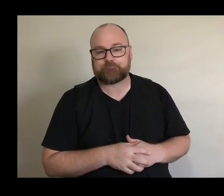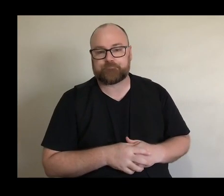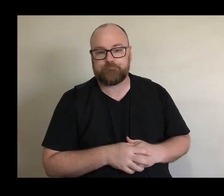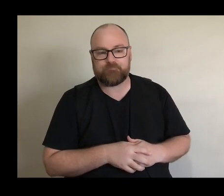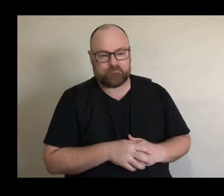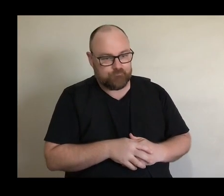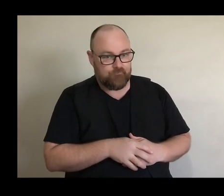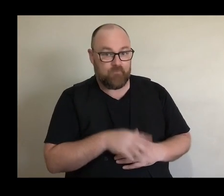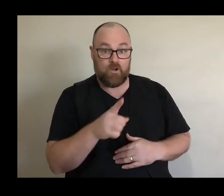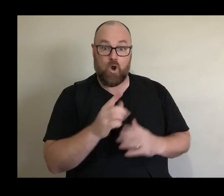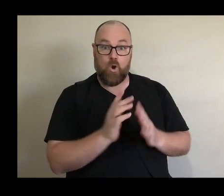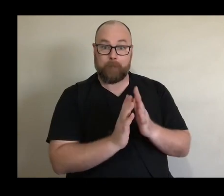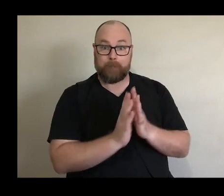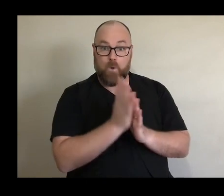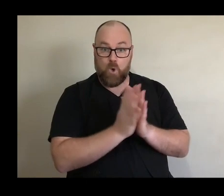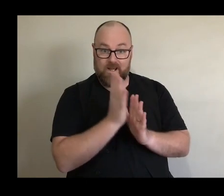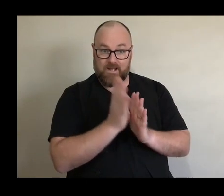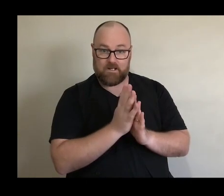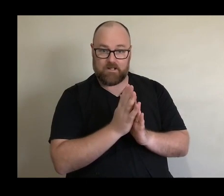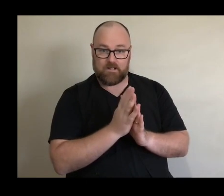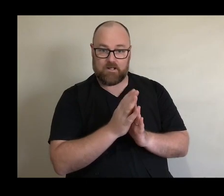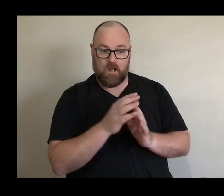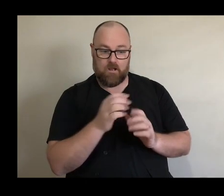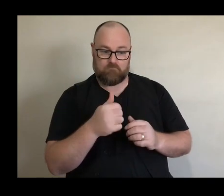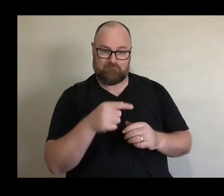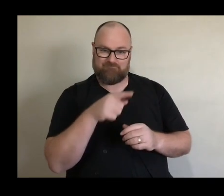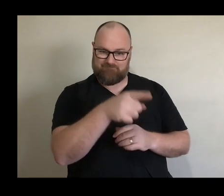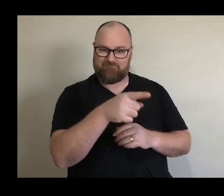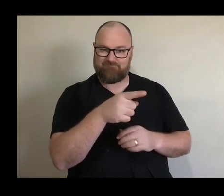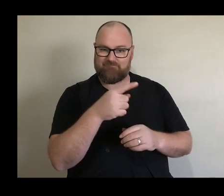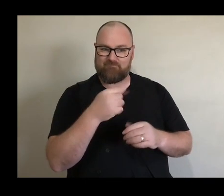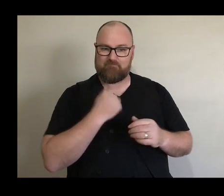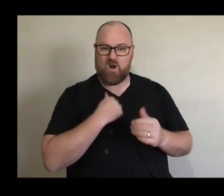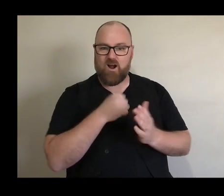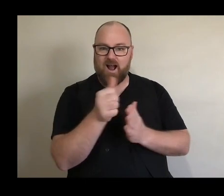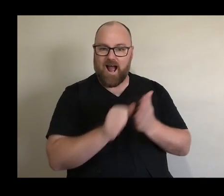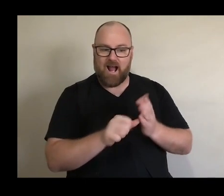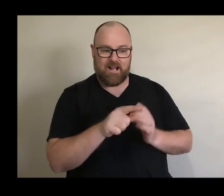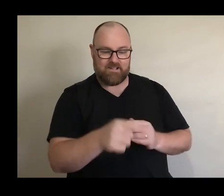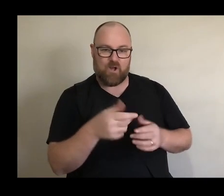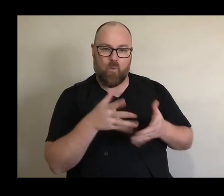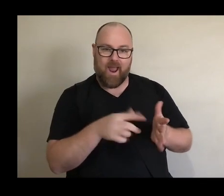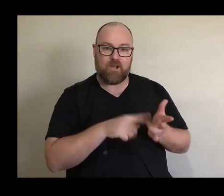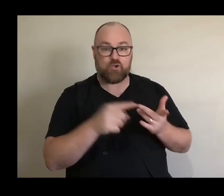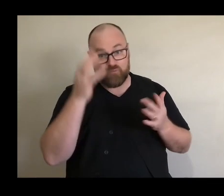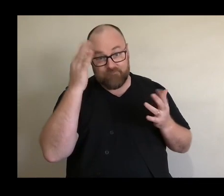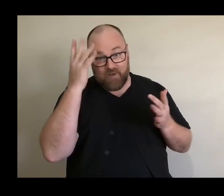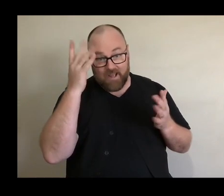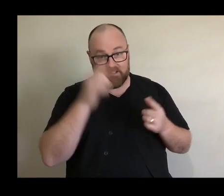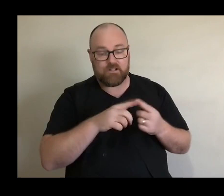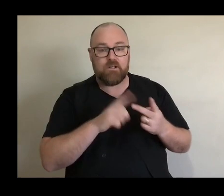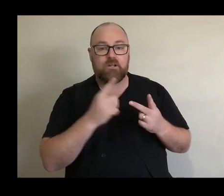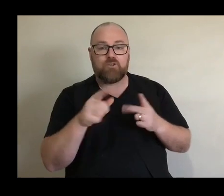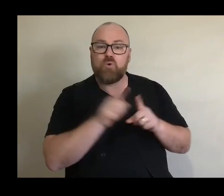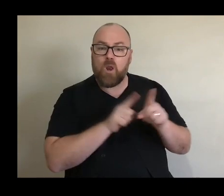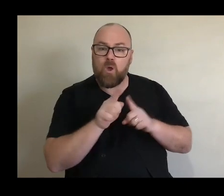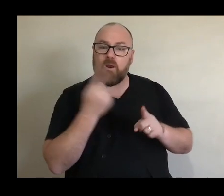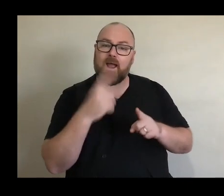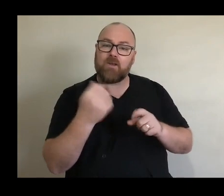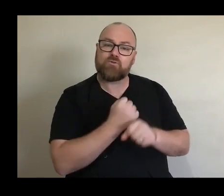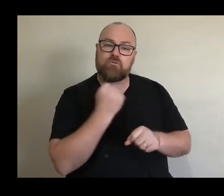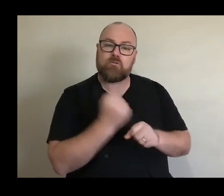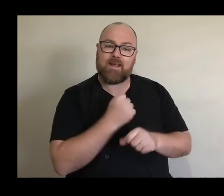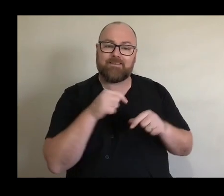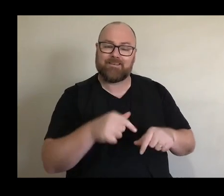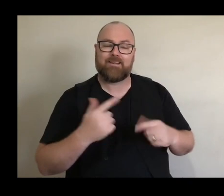burning these timbers out is also a way to reflect. It's a way to learn. It's also a way to create these things that I think are in